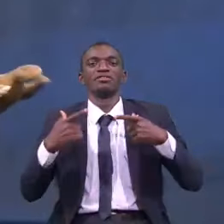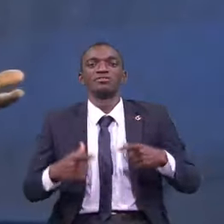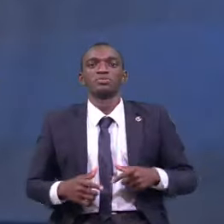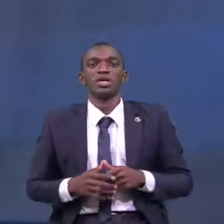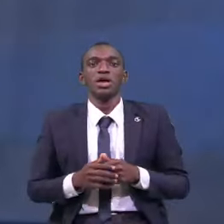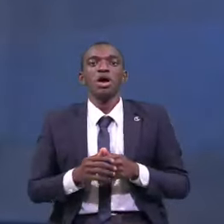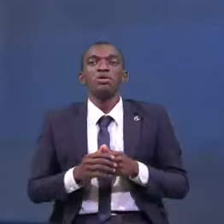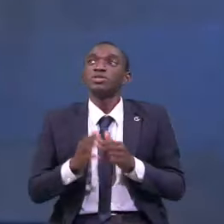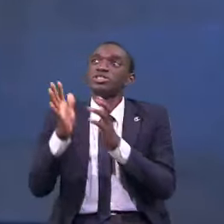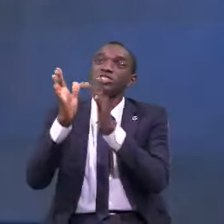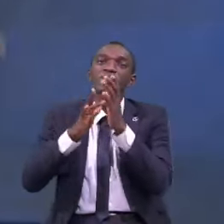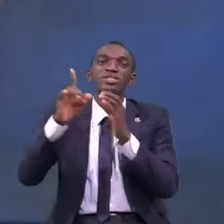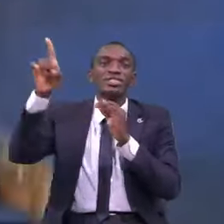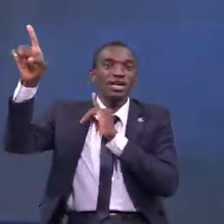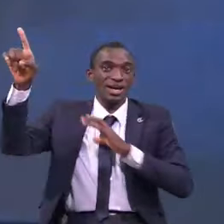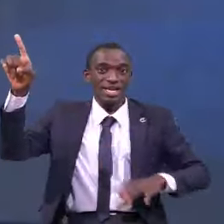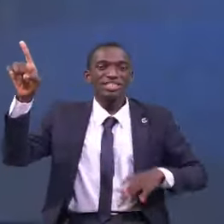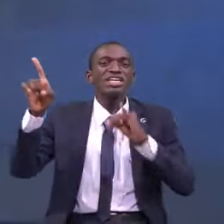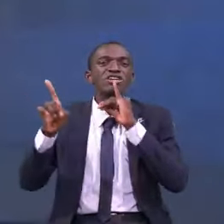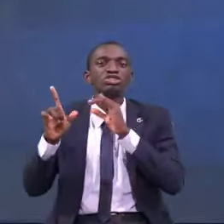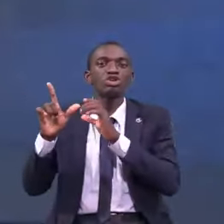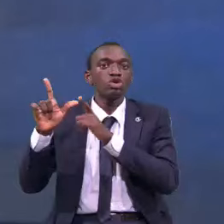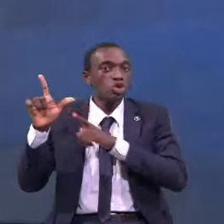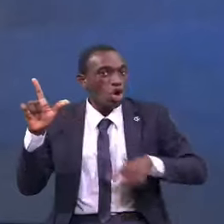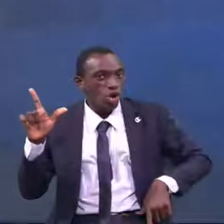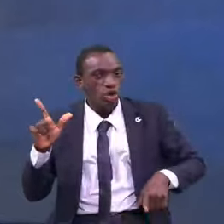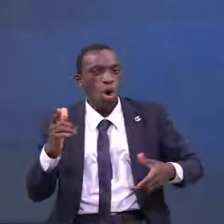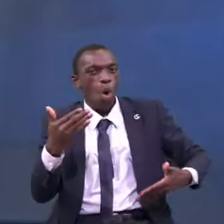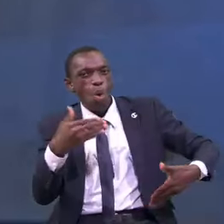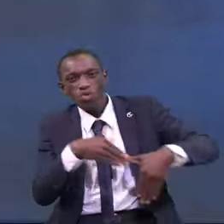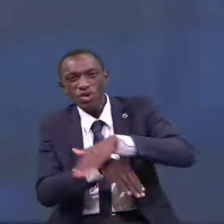Lord over every sickness in man.